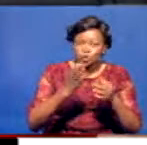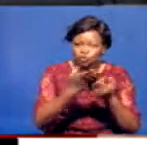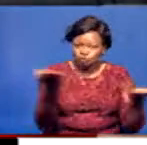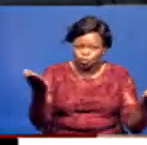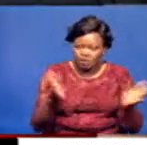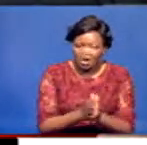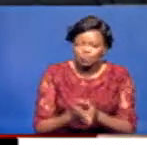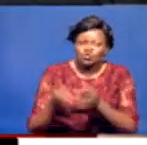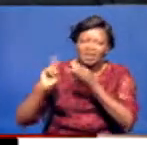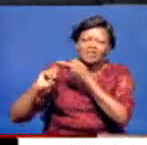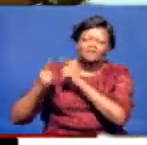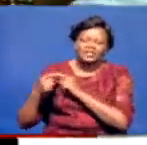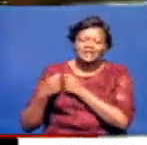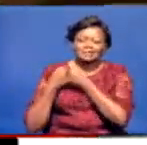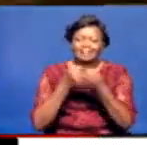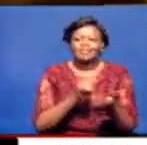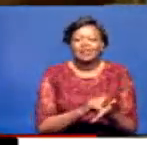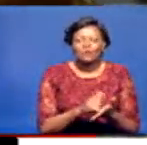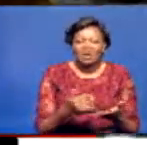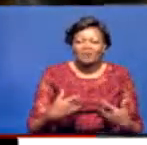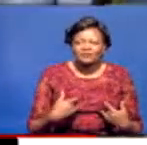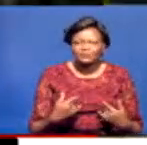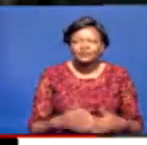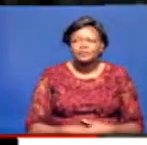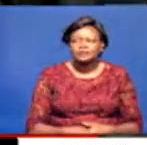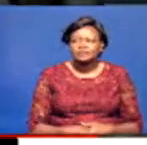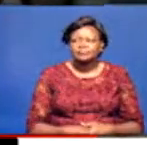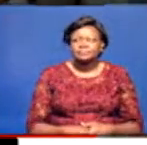reflecting the challenges we are facing.